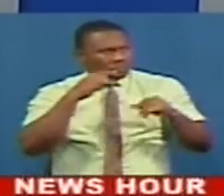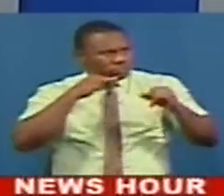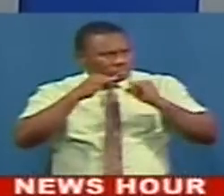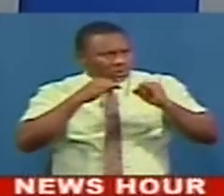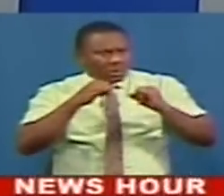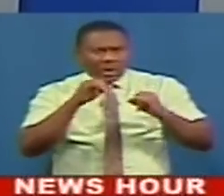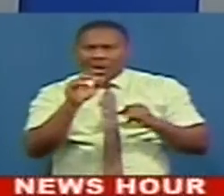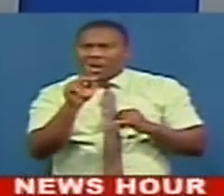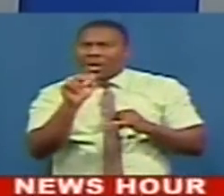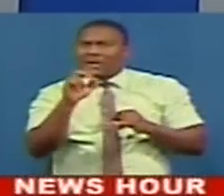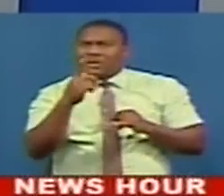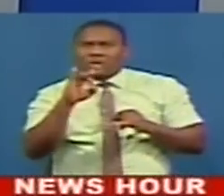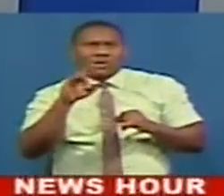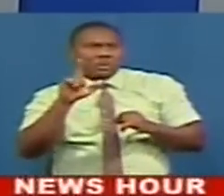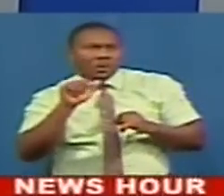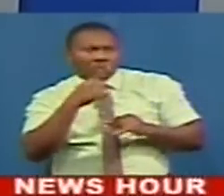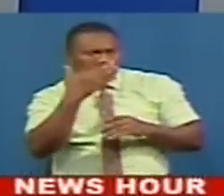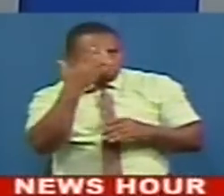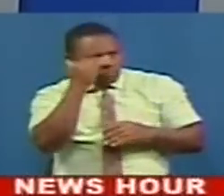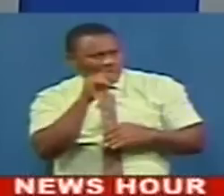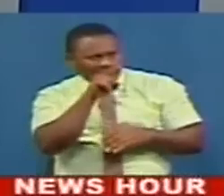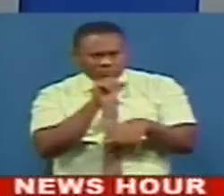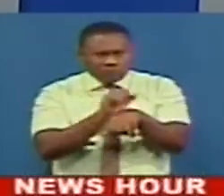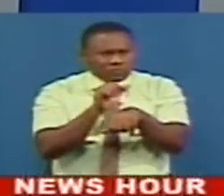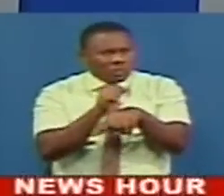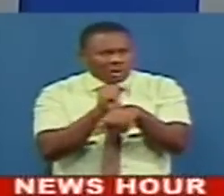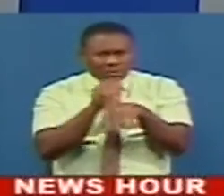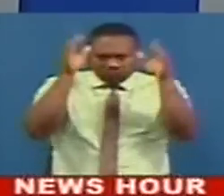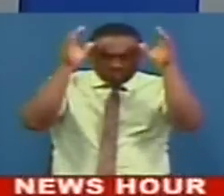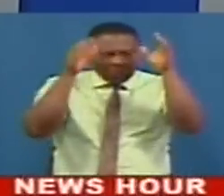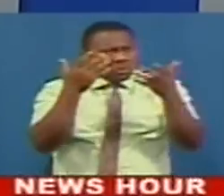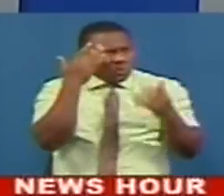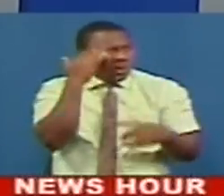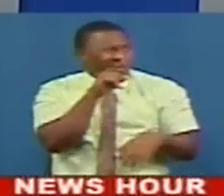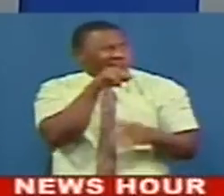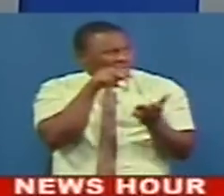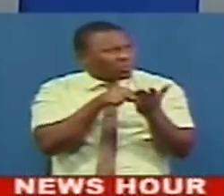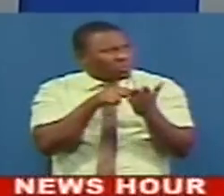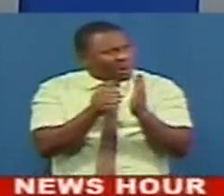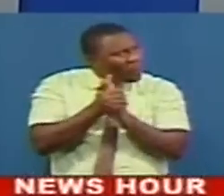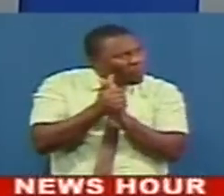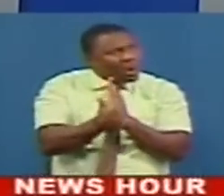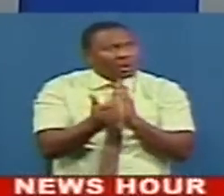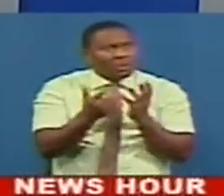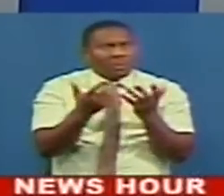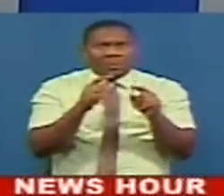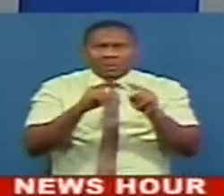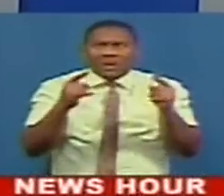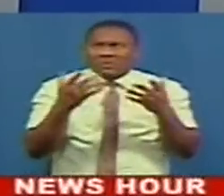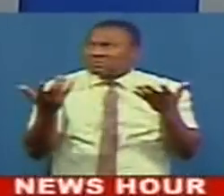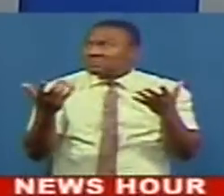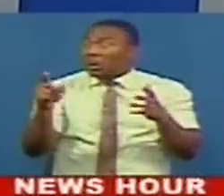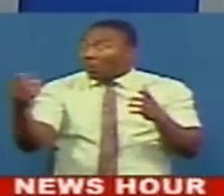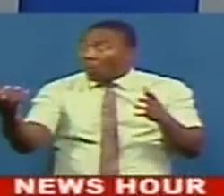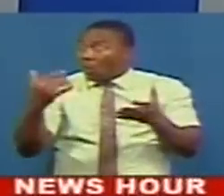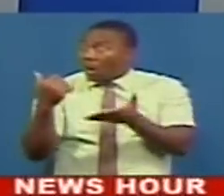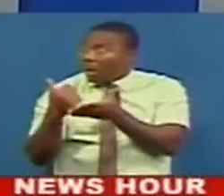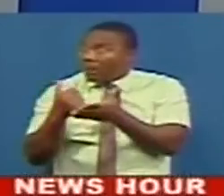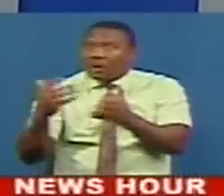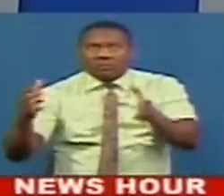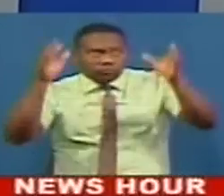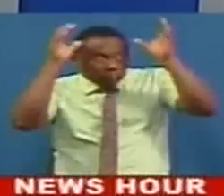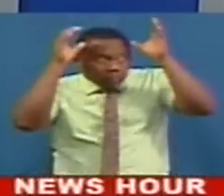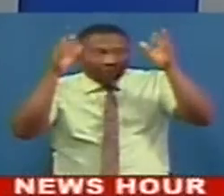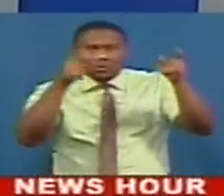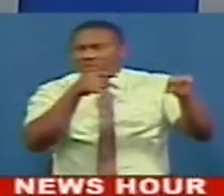interview, Fadila tells GBC 24 why she had to resort to less fancy job, carrying loads for shoppers in the market for